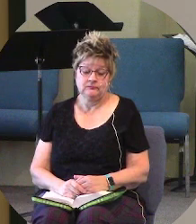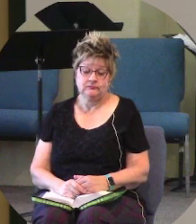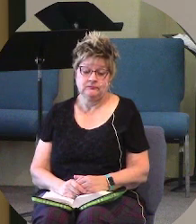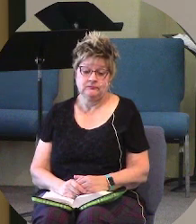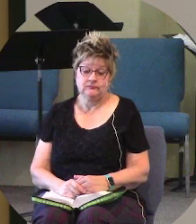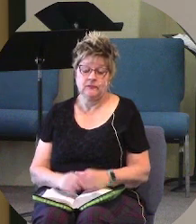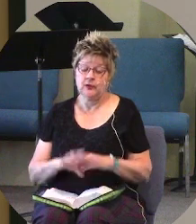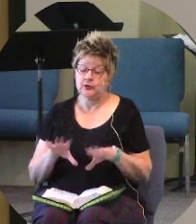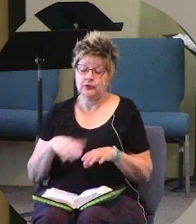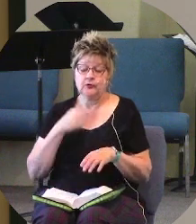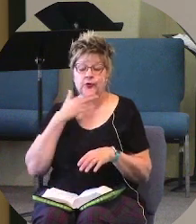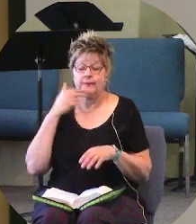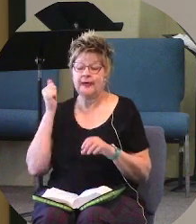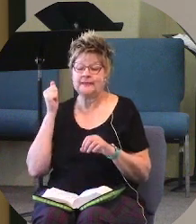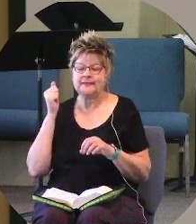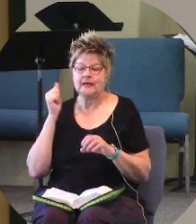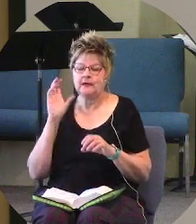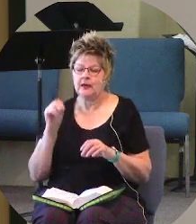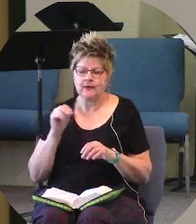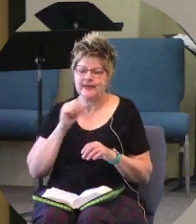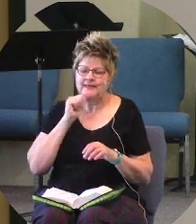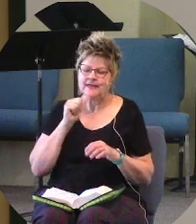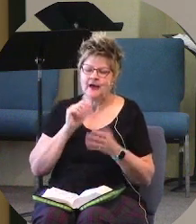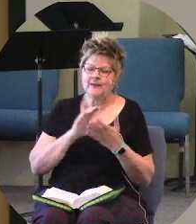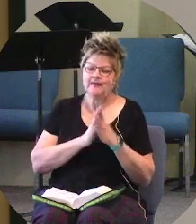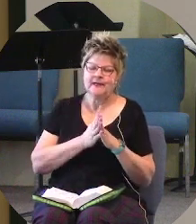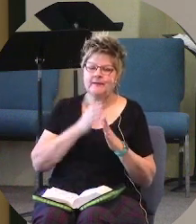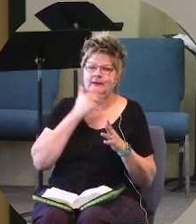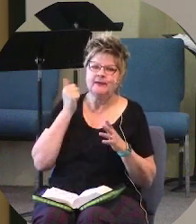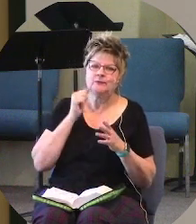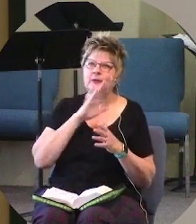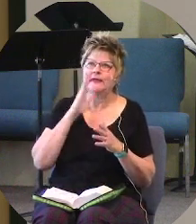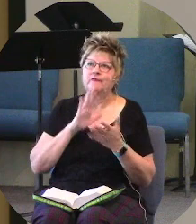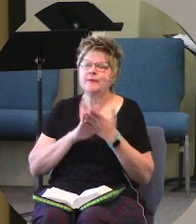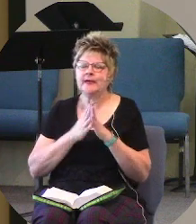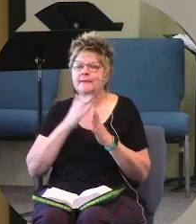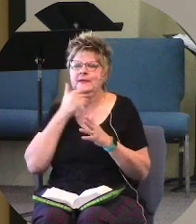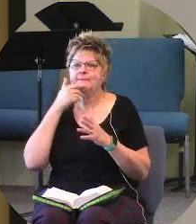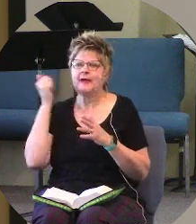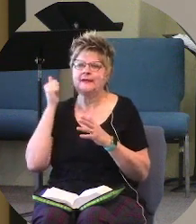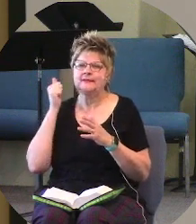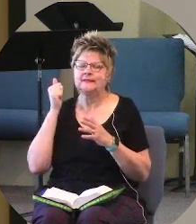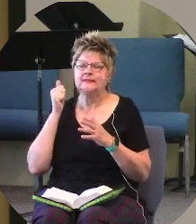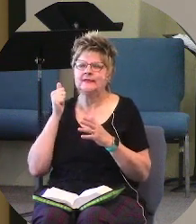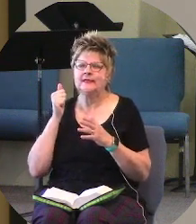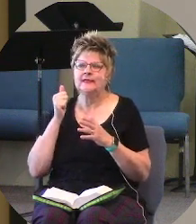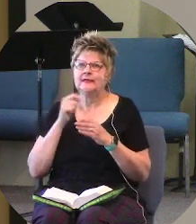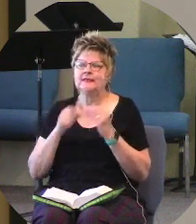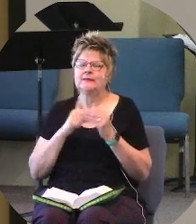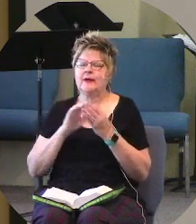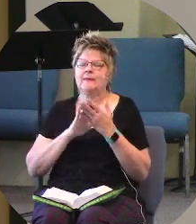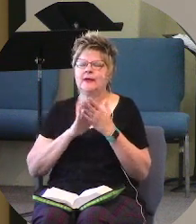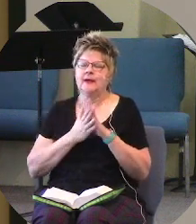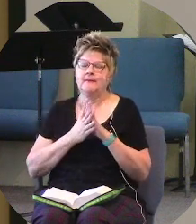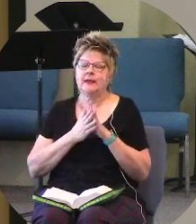Do the best that you... It's not about being the best. We will never be the best. It's about being